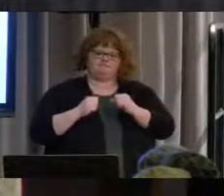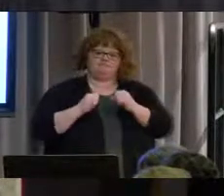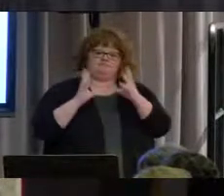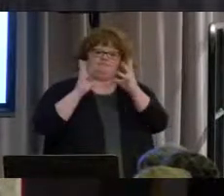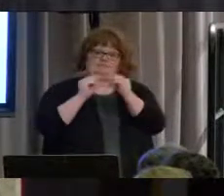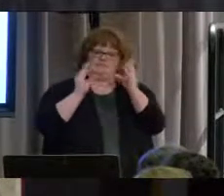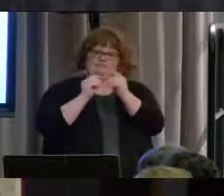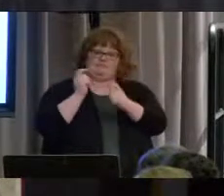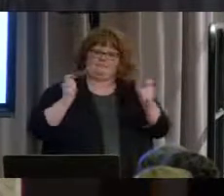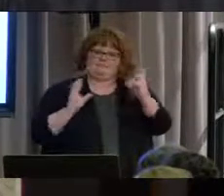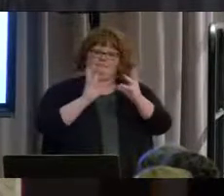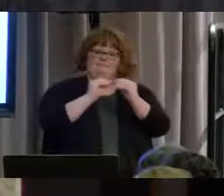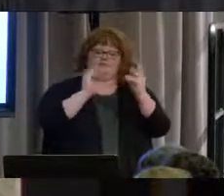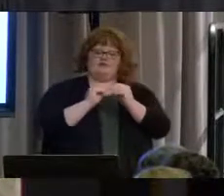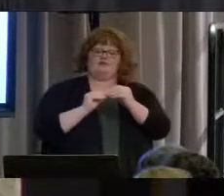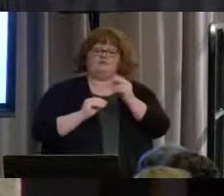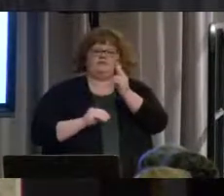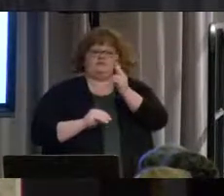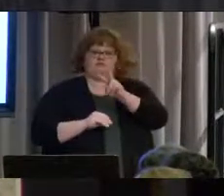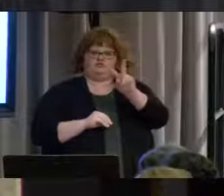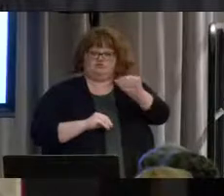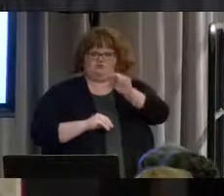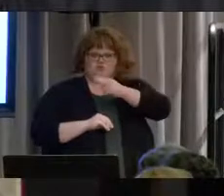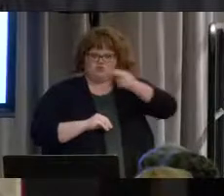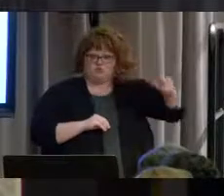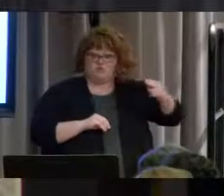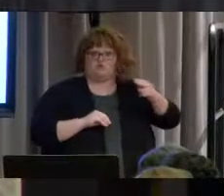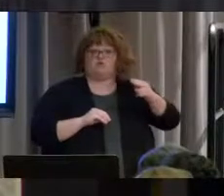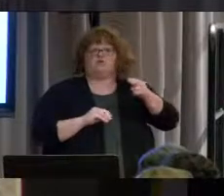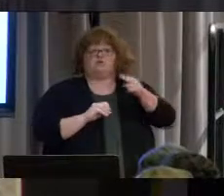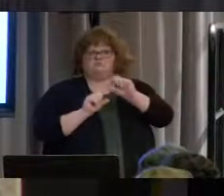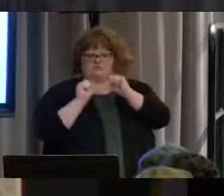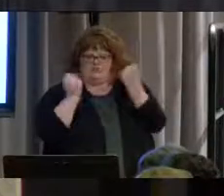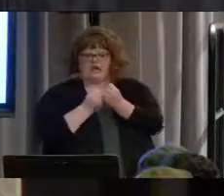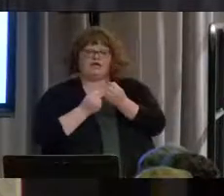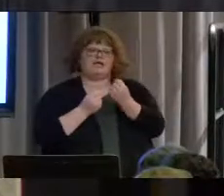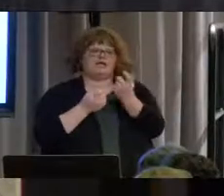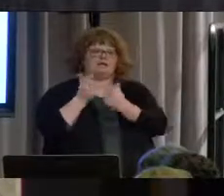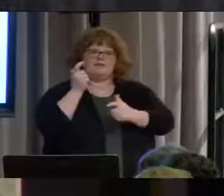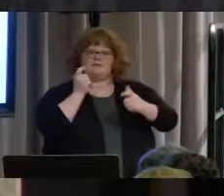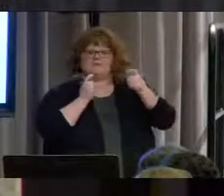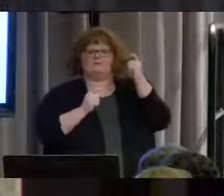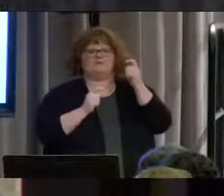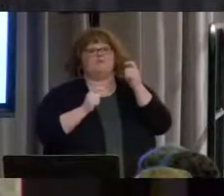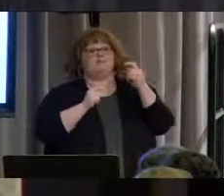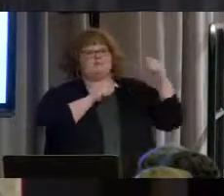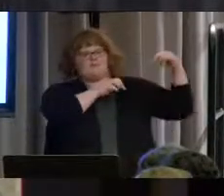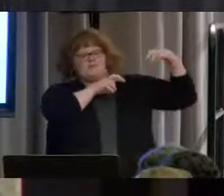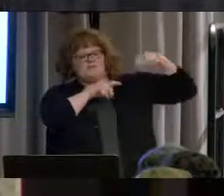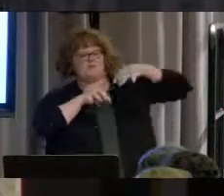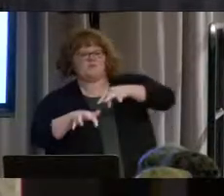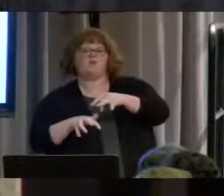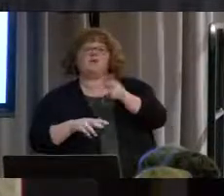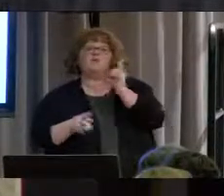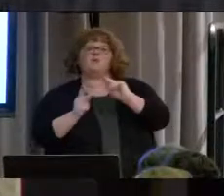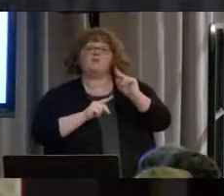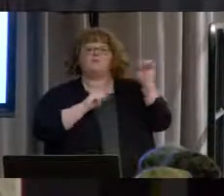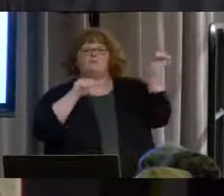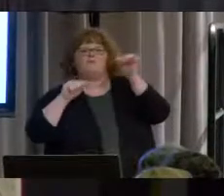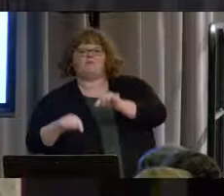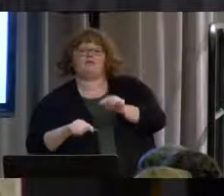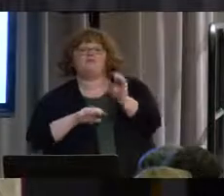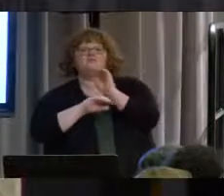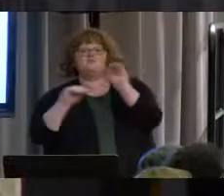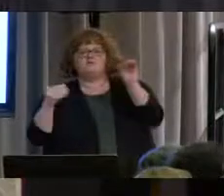Historical Society, and overflowing crowd, and people walked in holding up signs that said, no context,